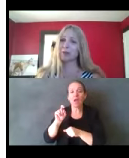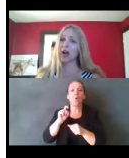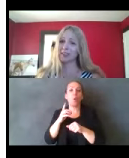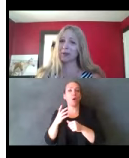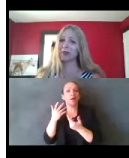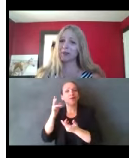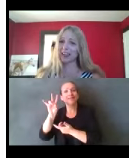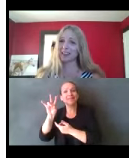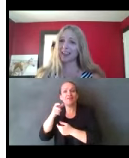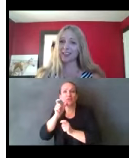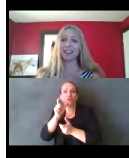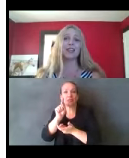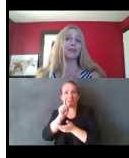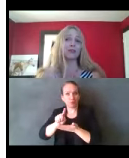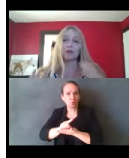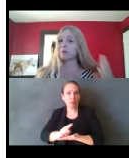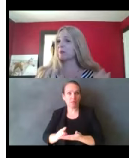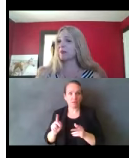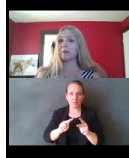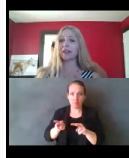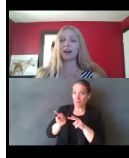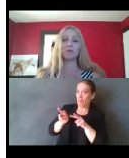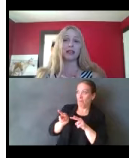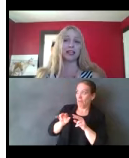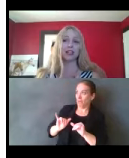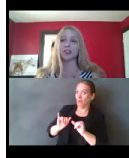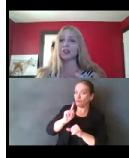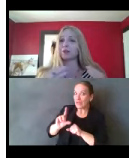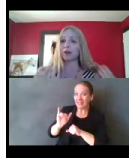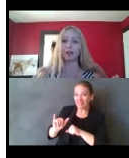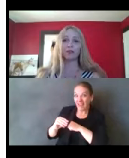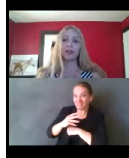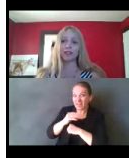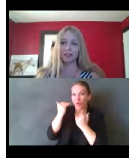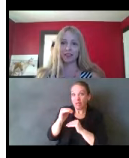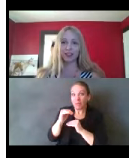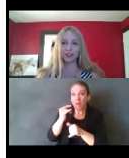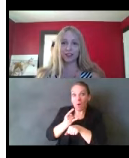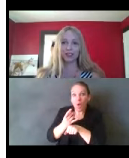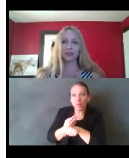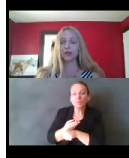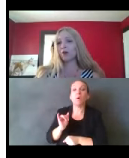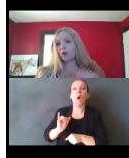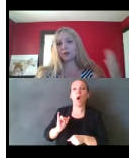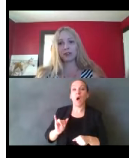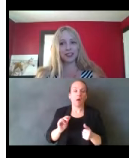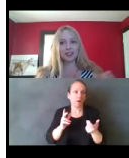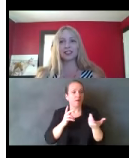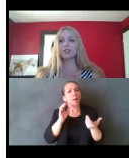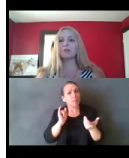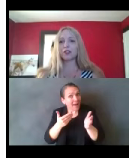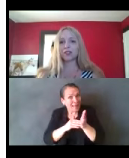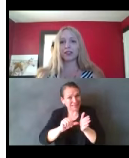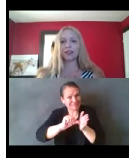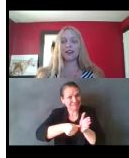they're surprised by those guidelines. And again, those are more for people that might not have medication or other pre-existing conditions or